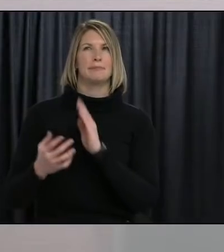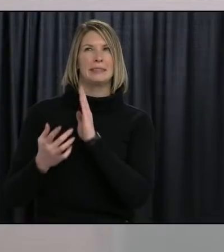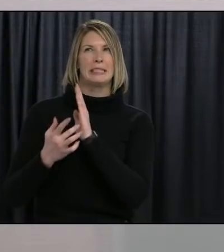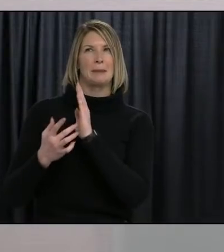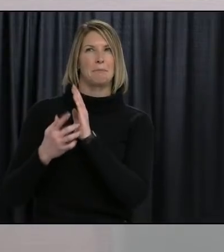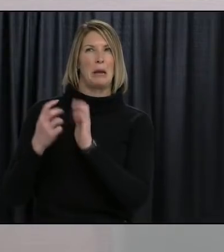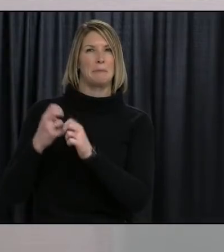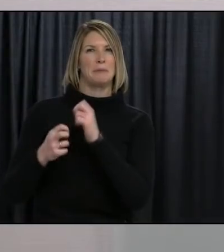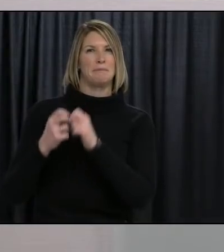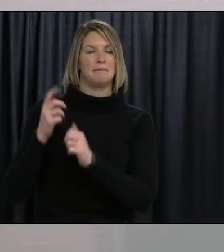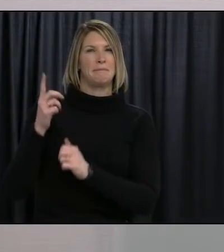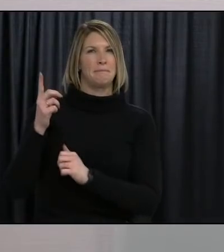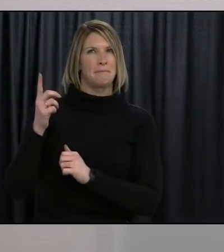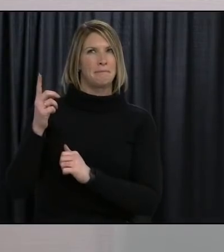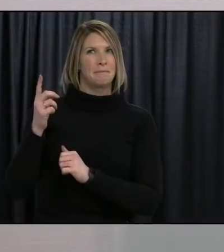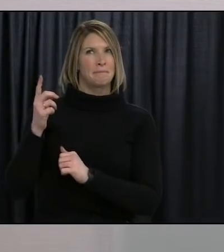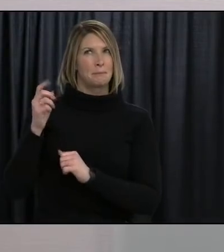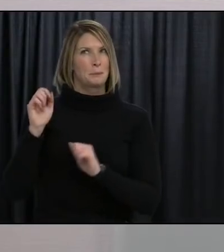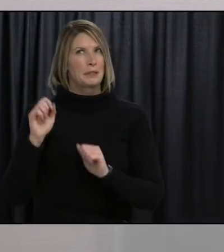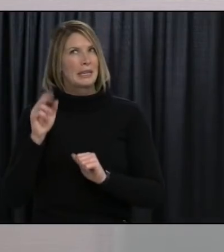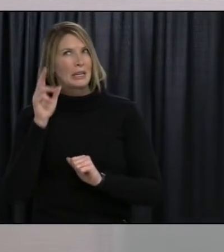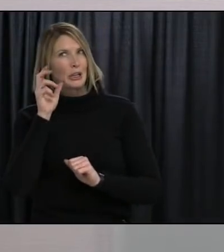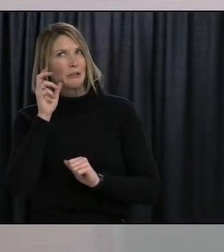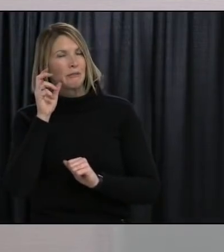Hi, Barb.